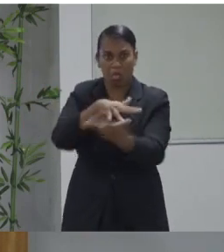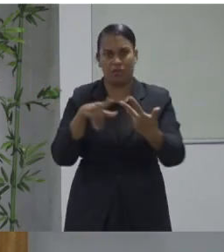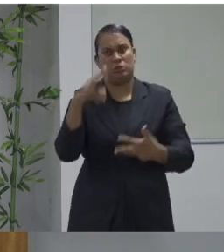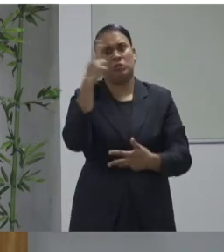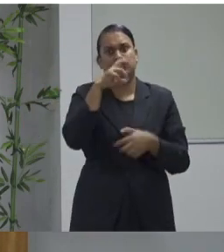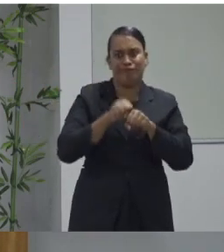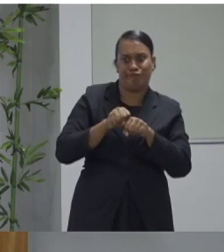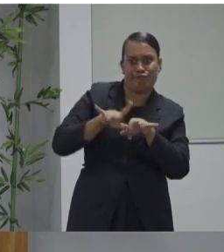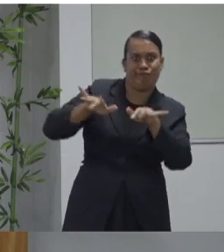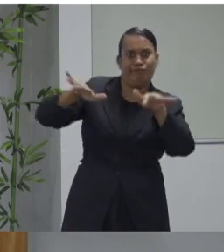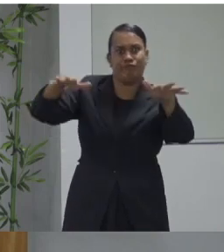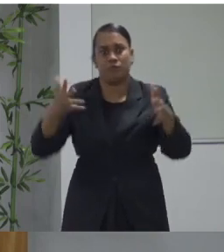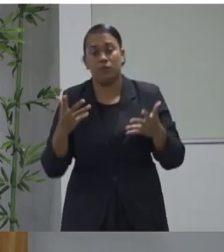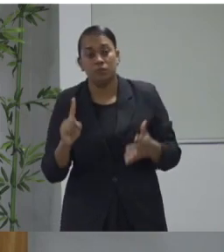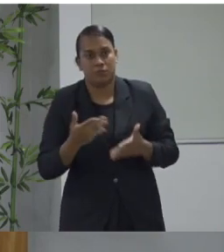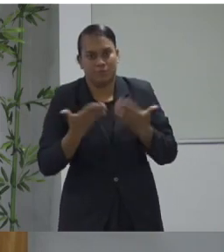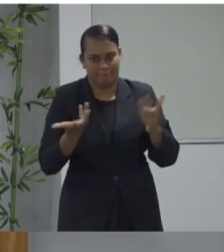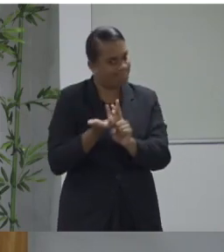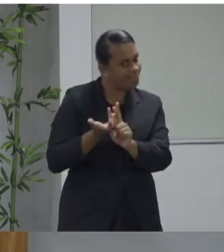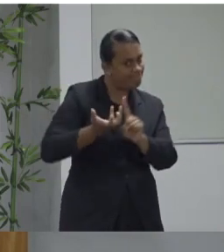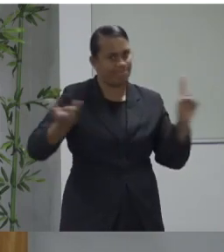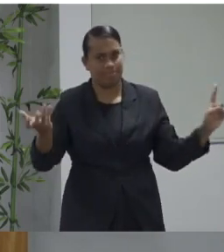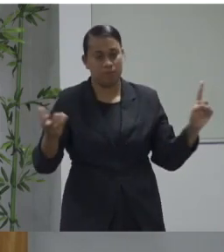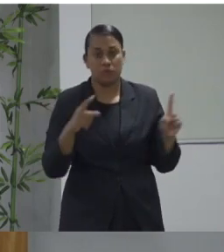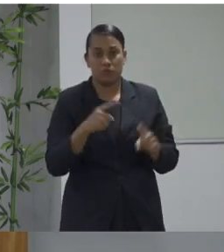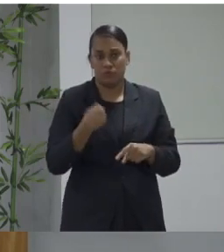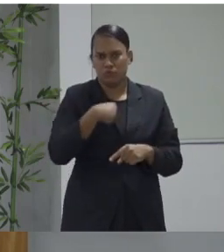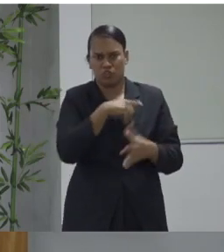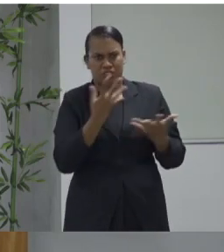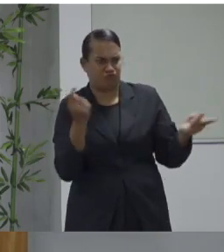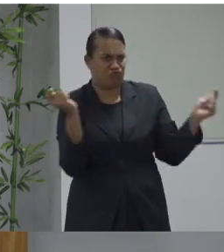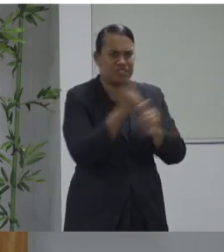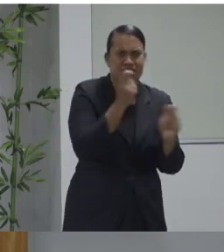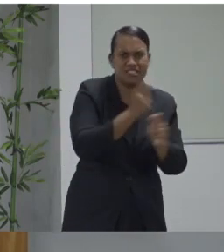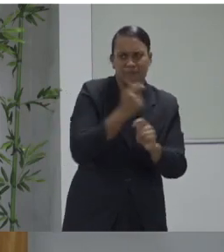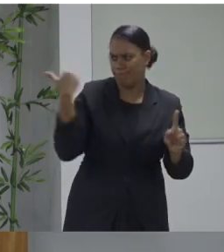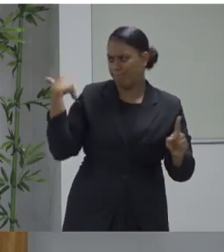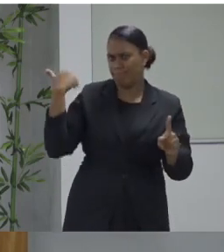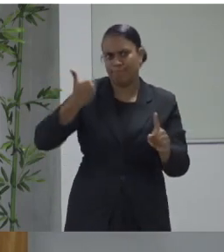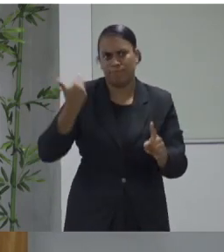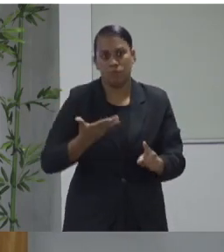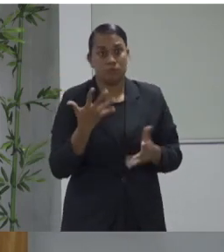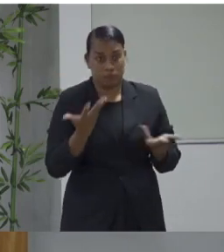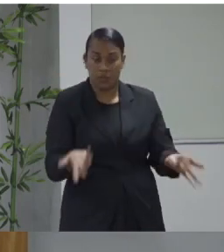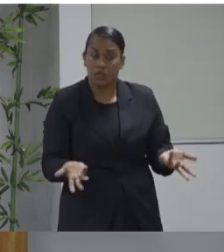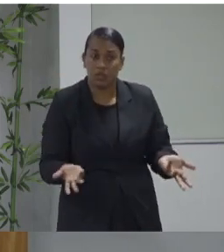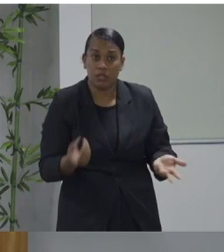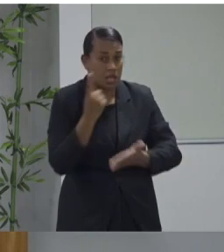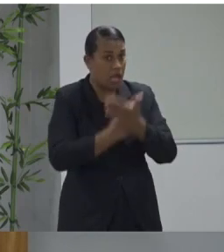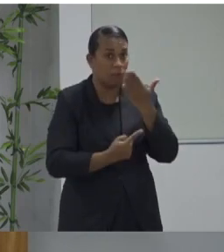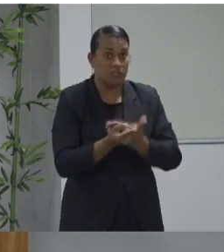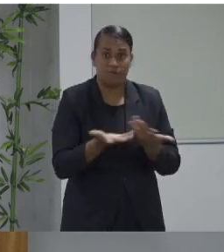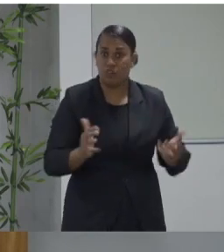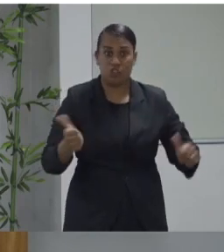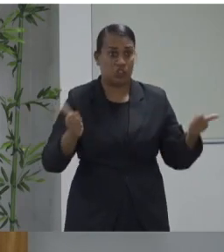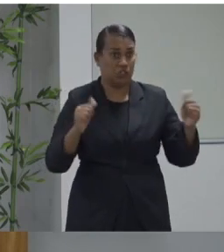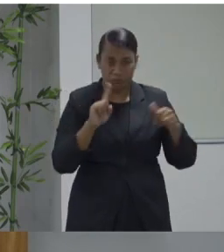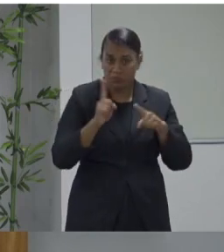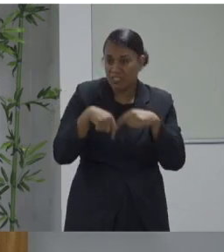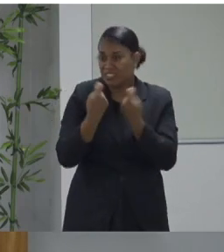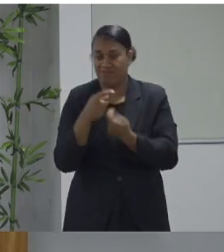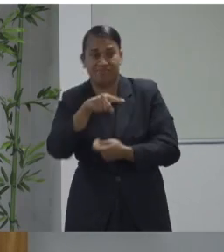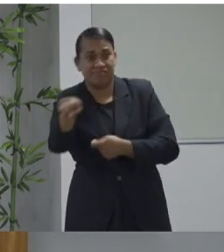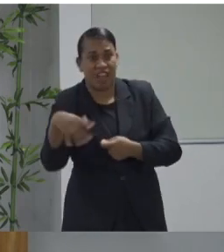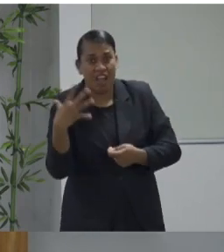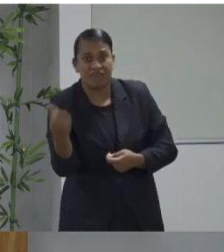cannot move back in time and say and change things, but we've got to deal with what's there at the moment. And our contact tracing team and